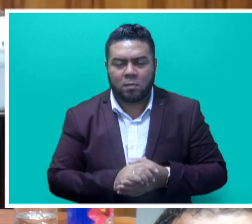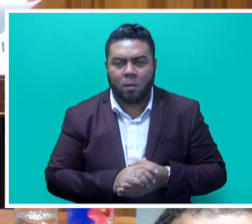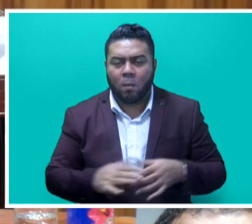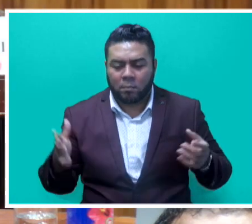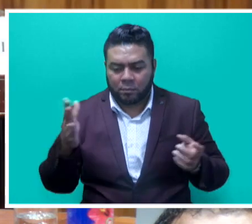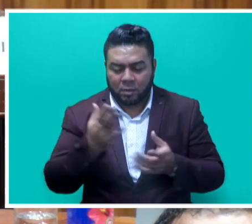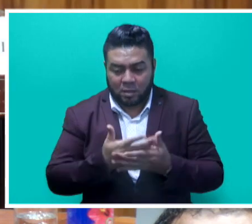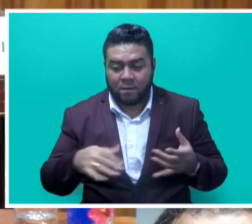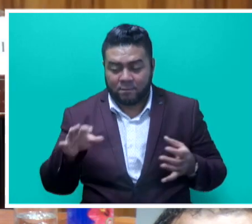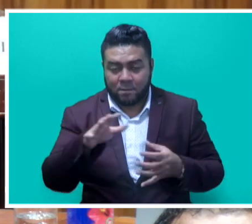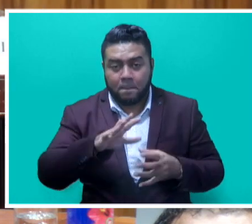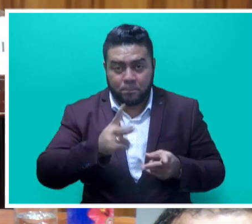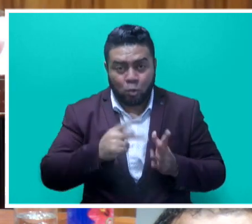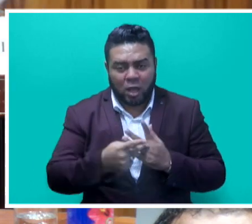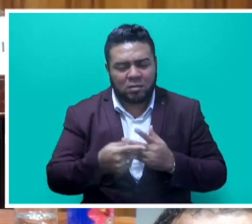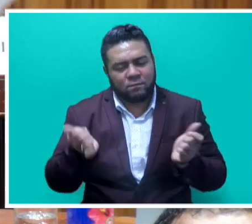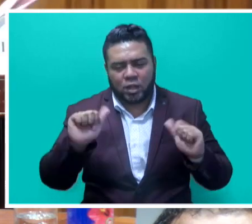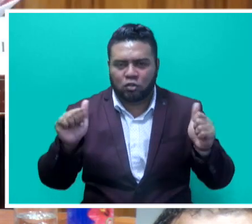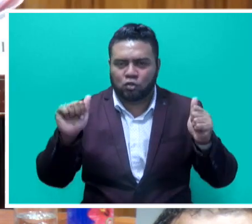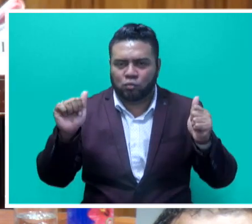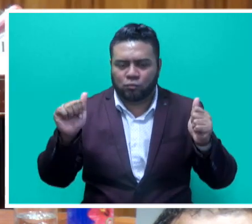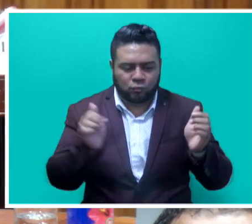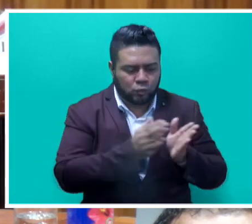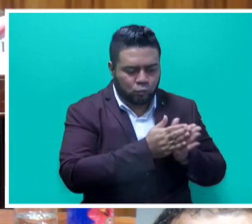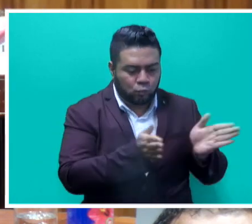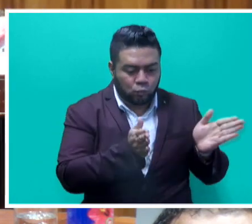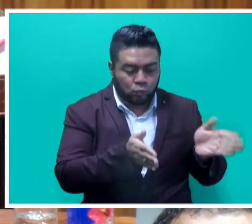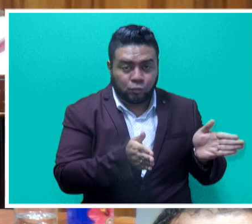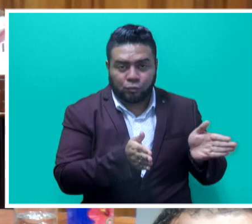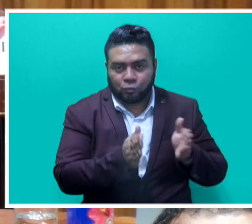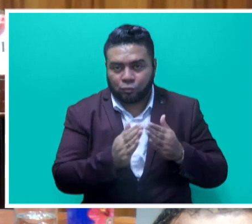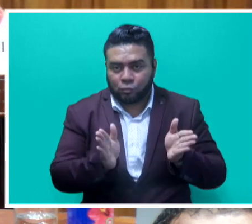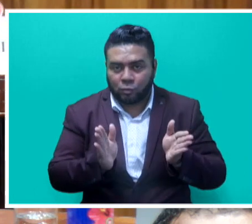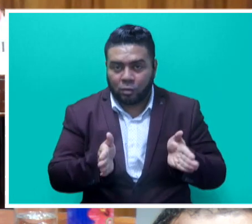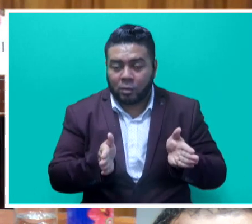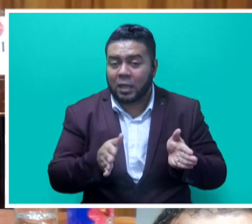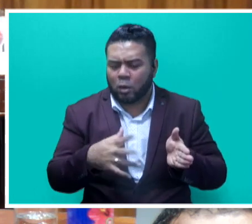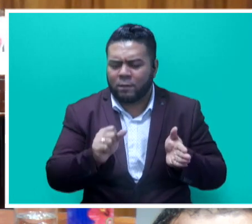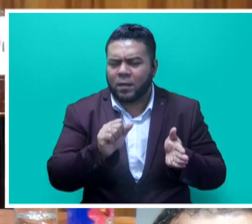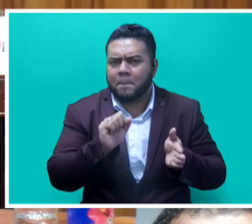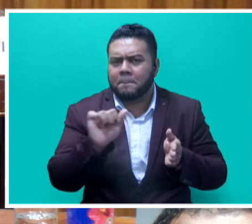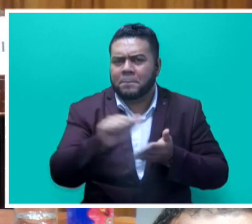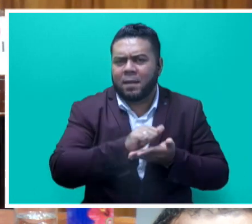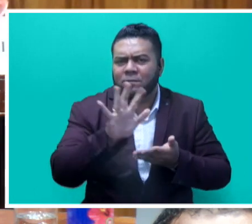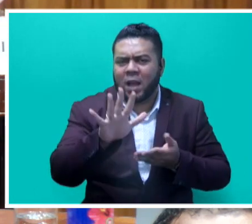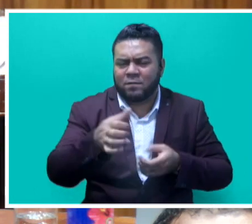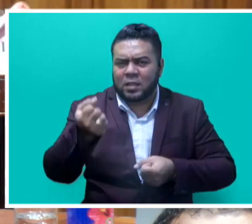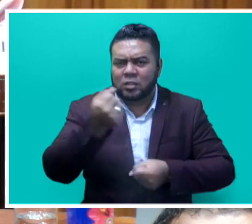Those projects had been completed. Then procurements of 5 GNSS